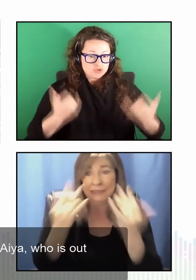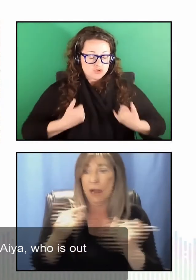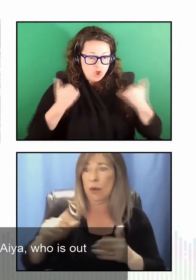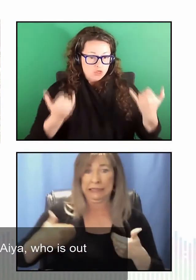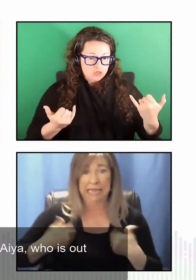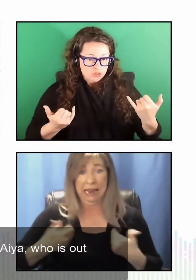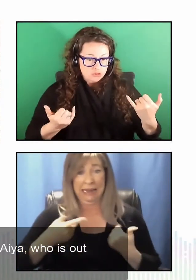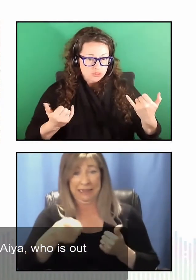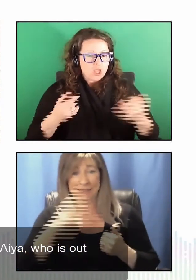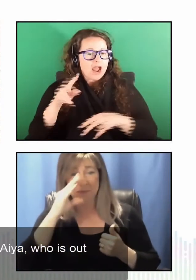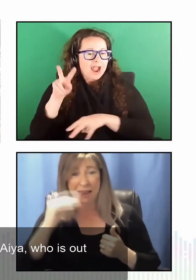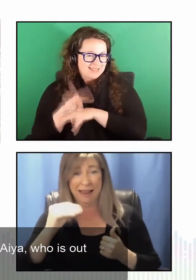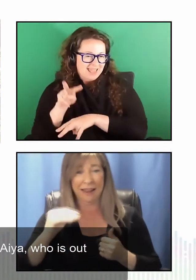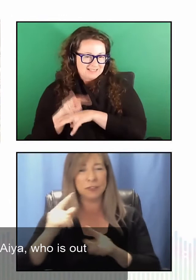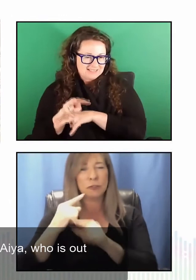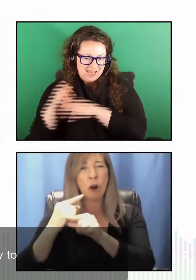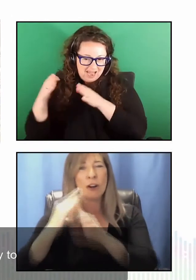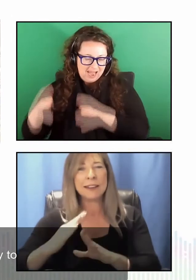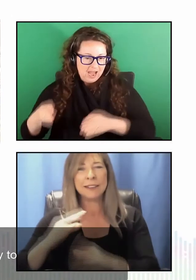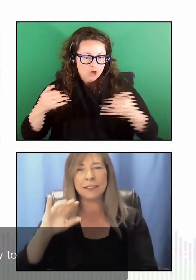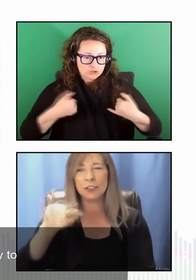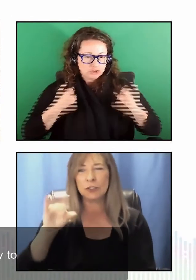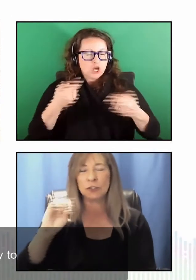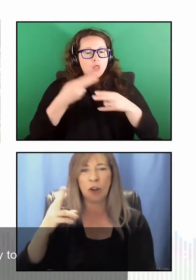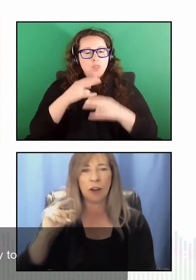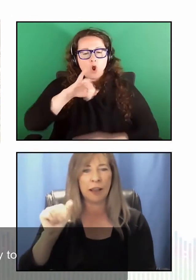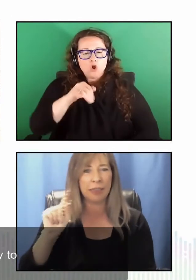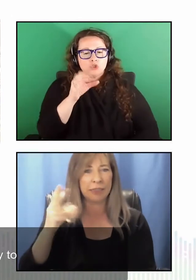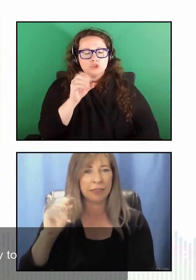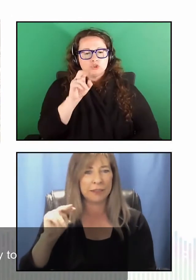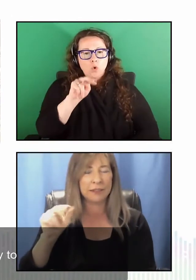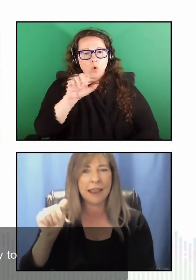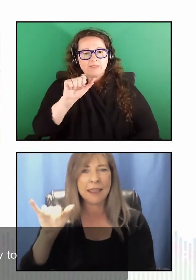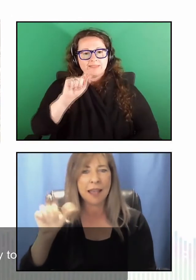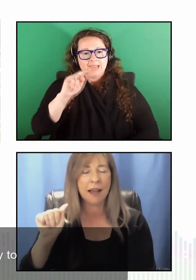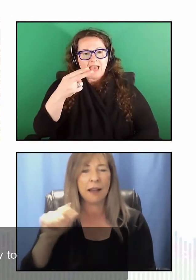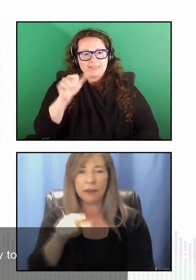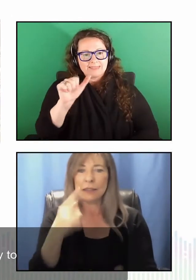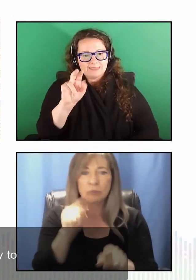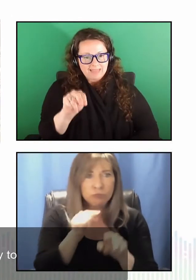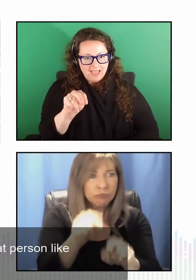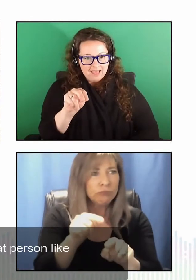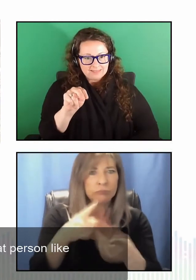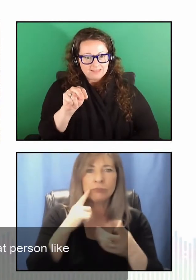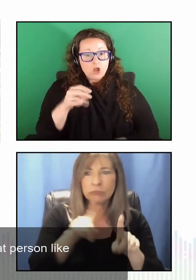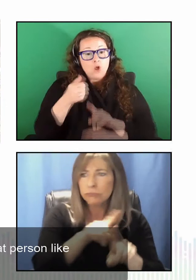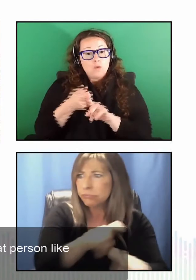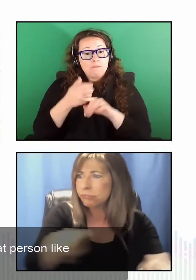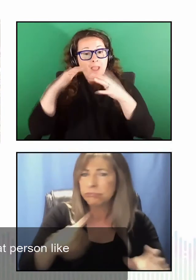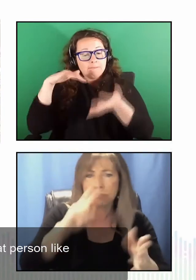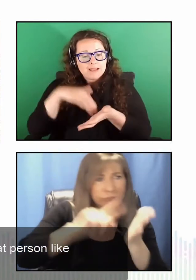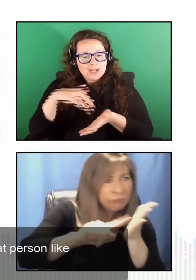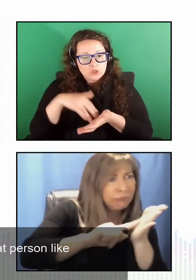guardian, Jonathan Aya, who is out on the survey of, it's a lifetime opportunity to be with an elder